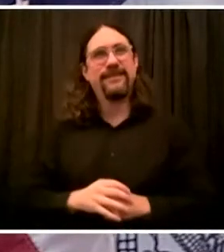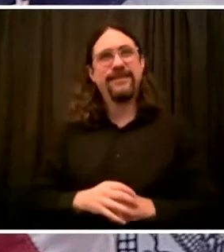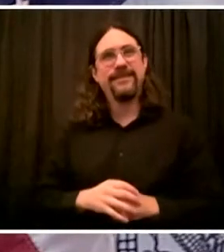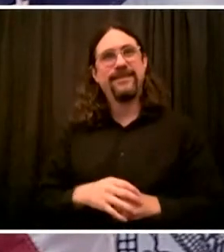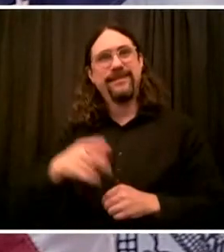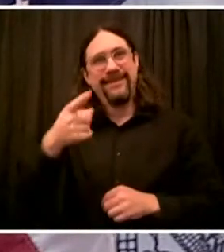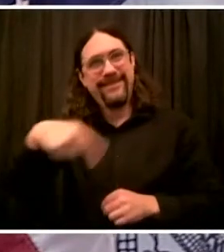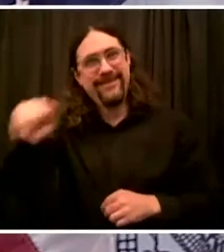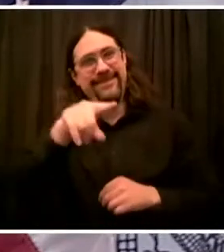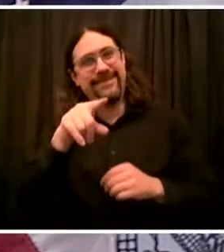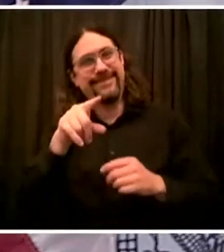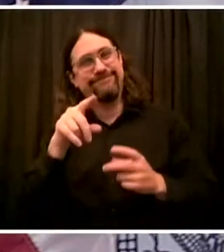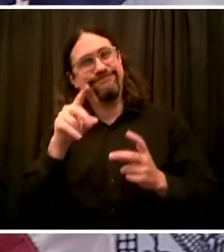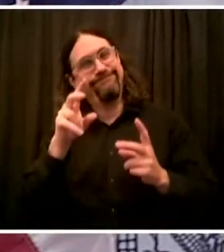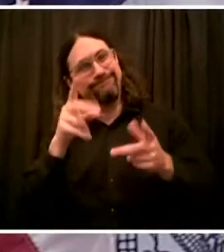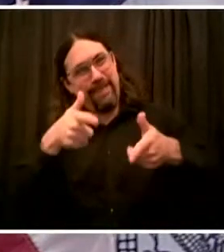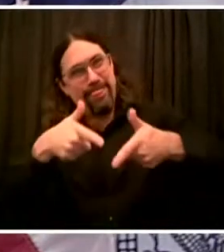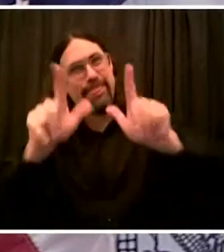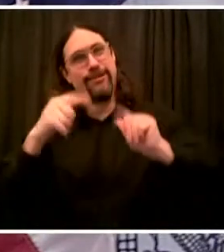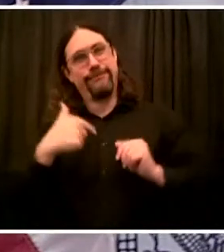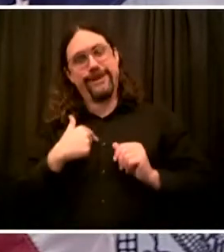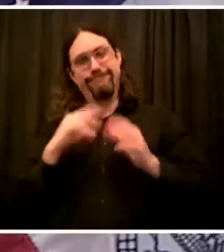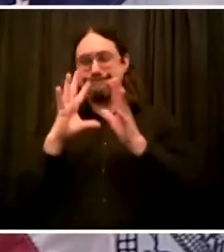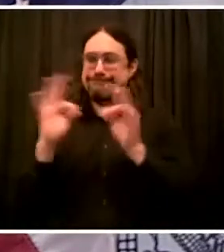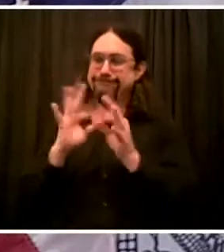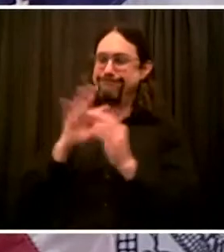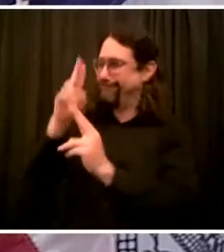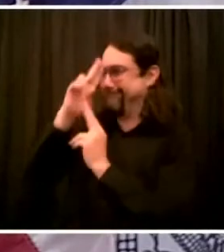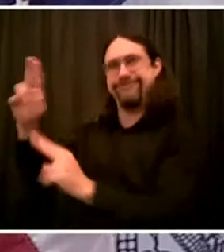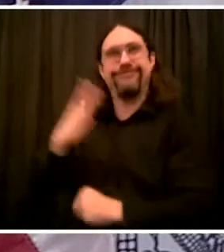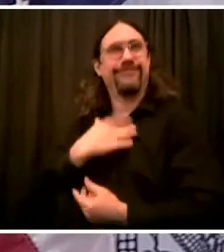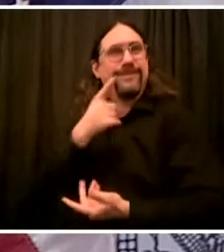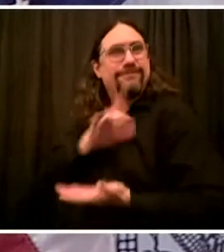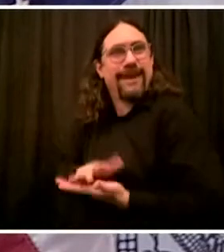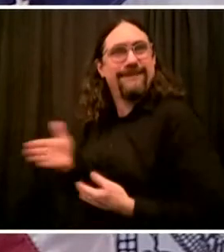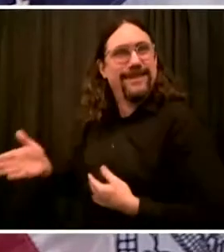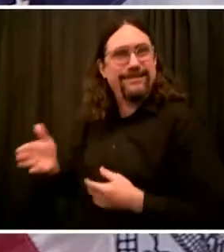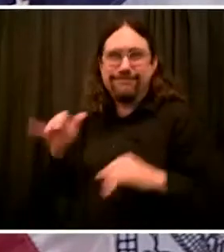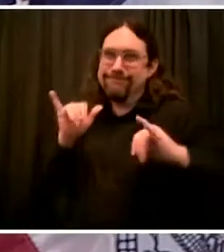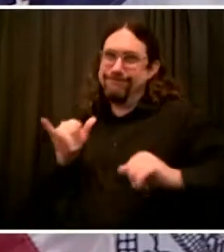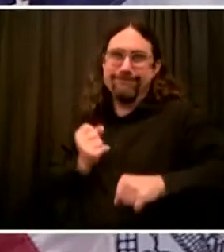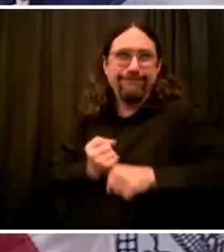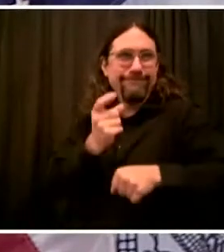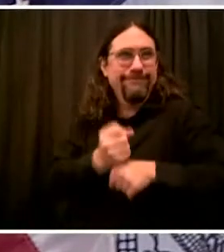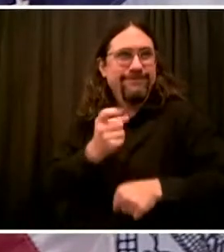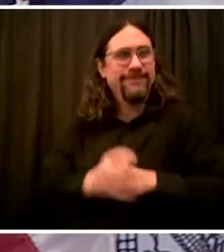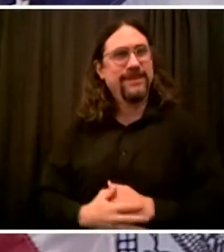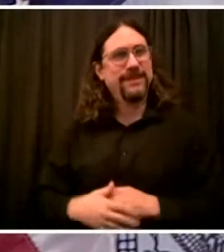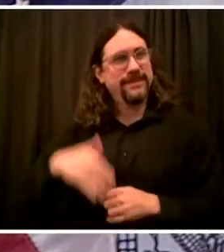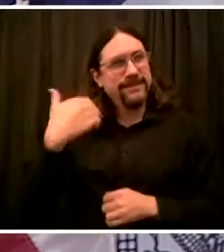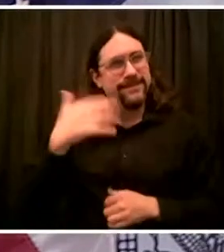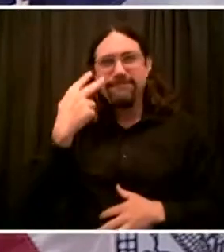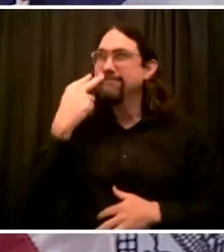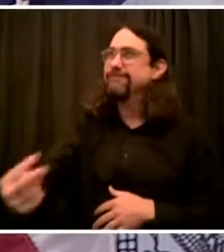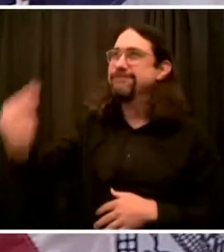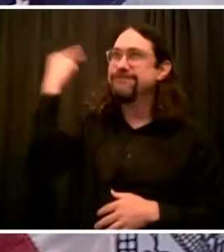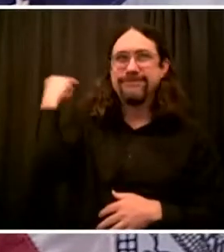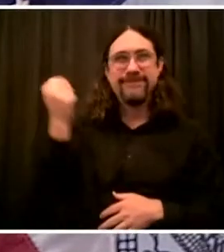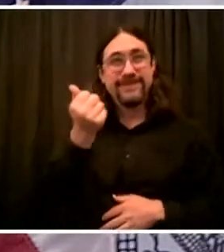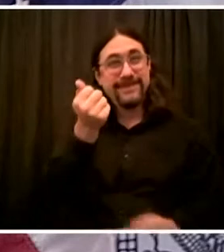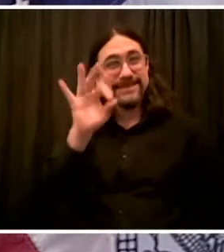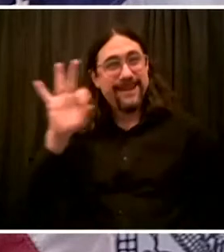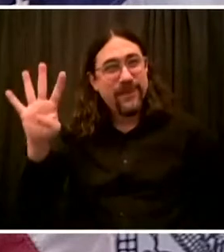think about it, 1994, when Charlene and I got married, this was a very, very